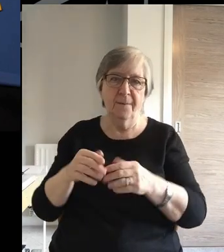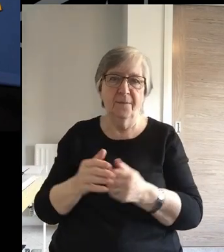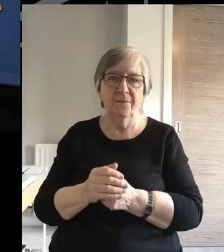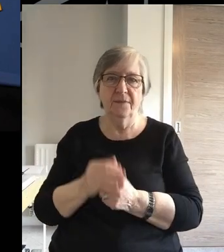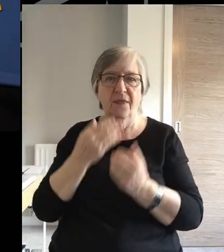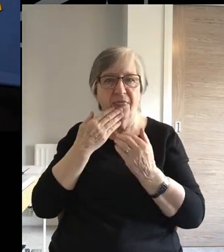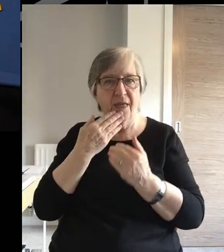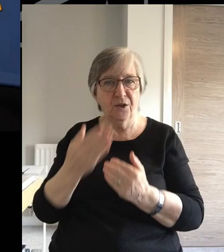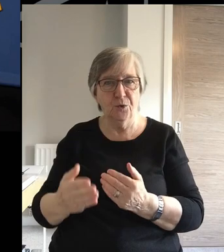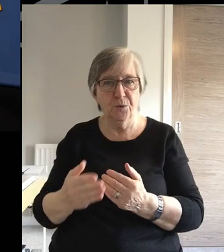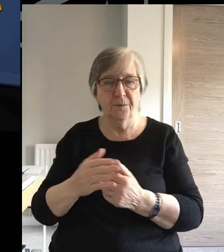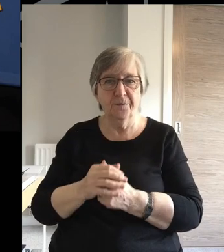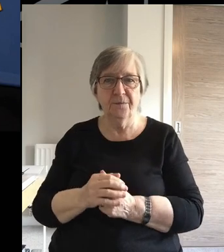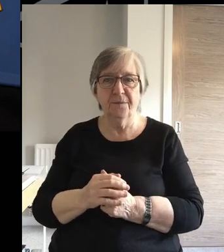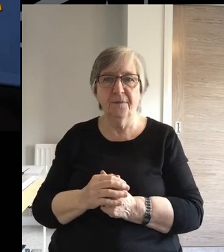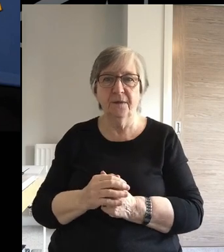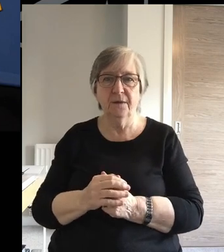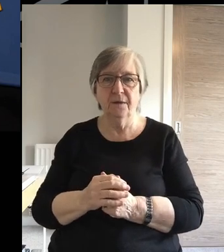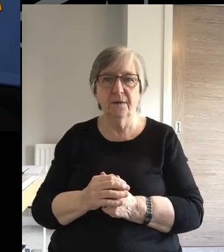much.